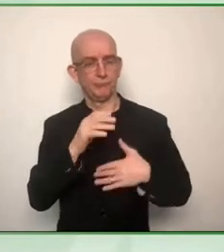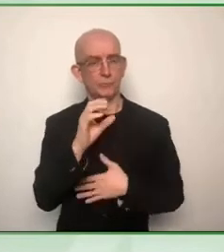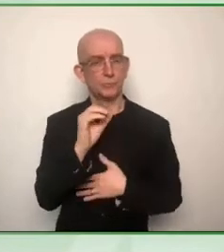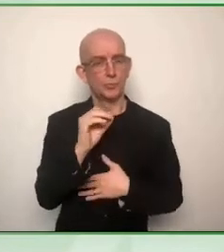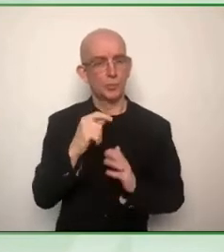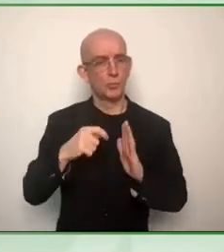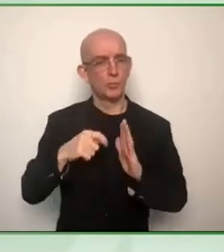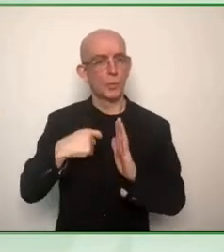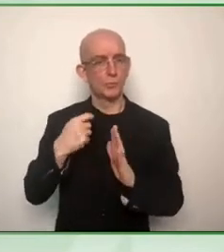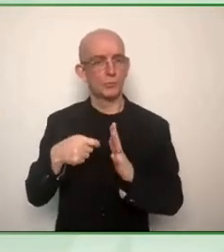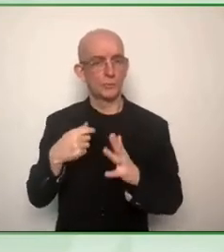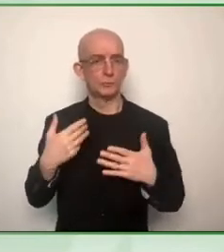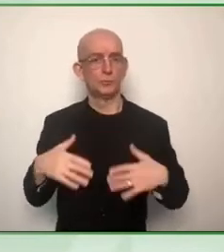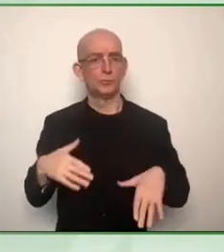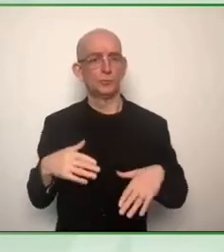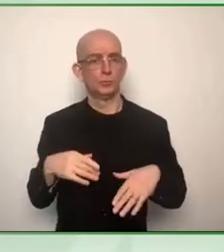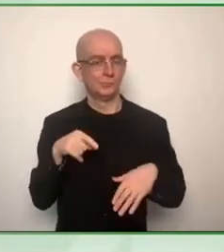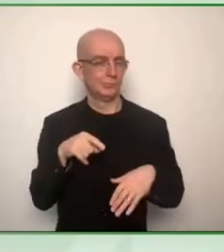be